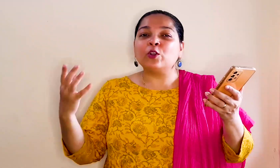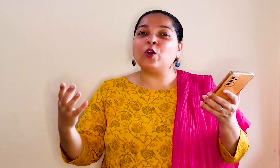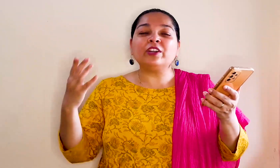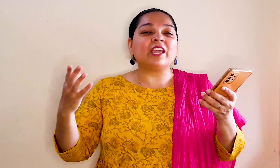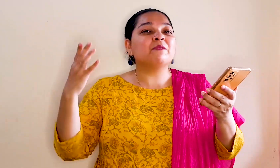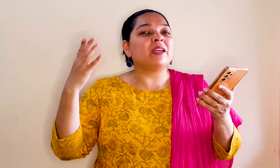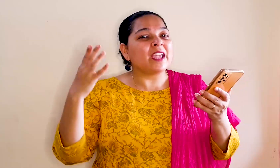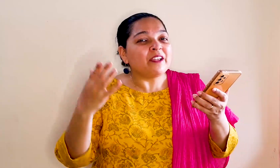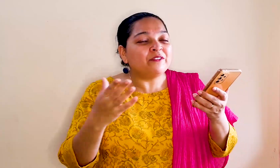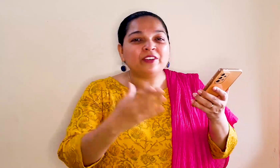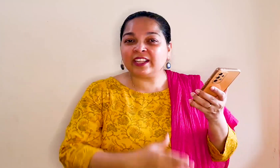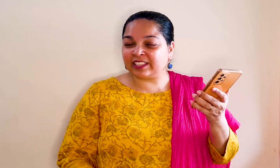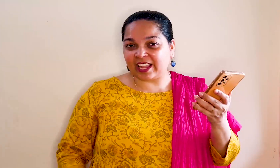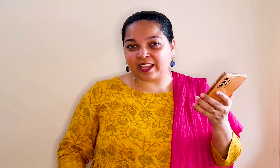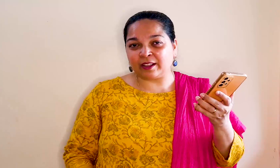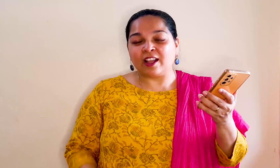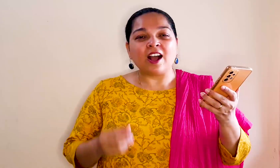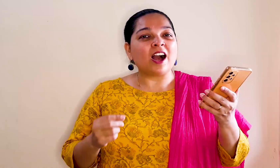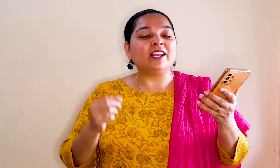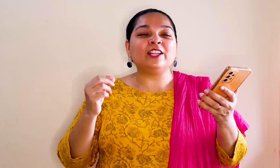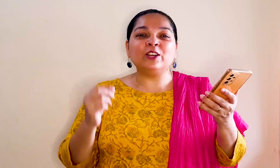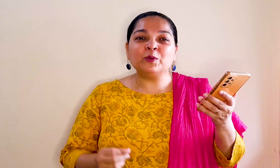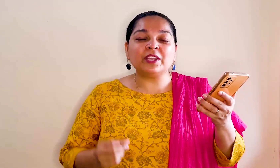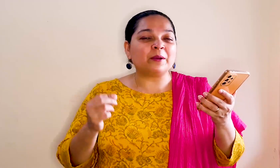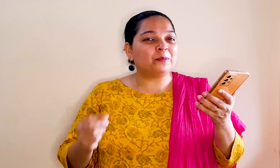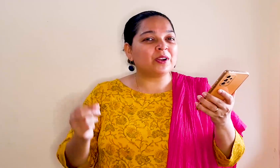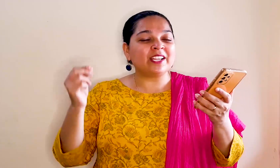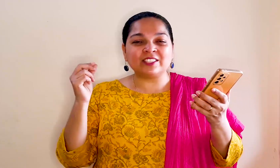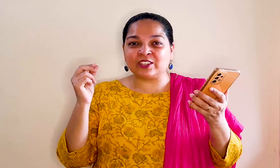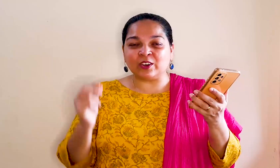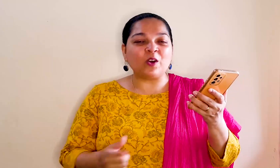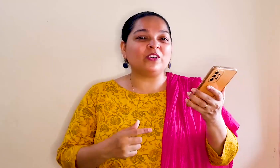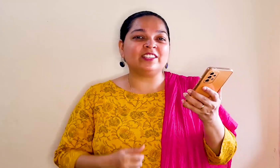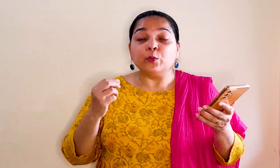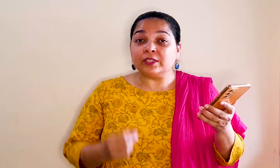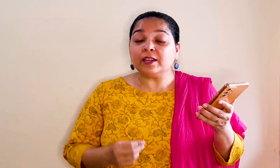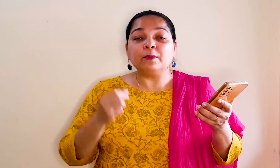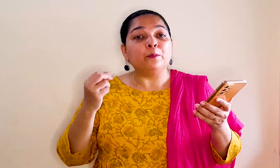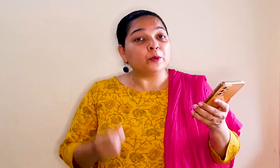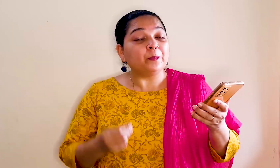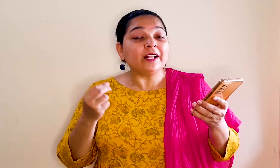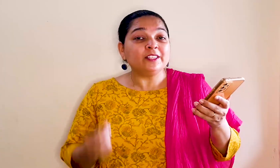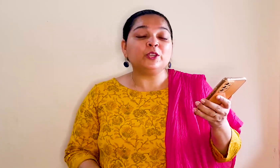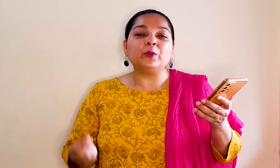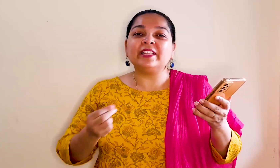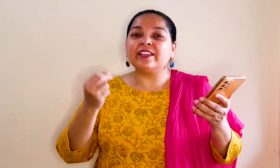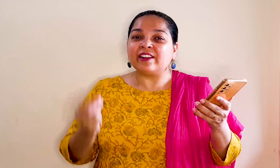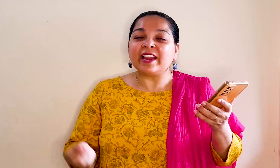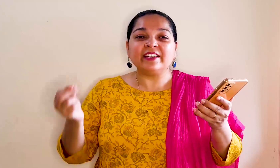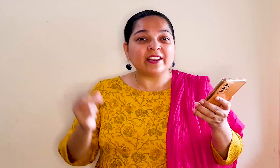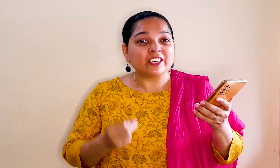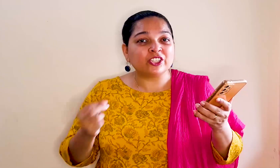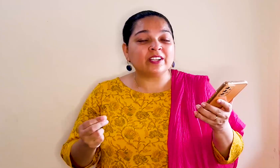Hallelujah. God gave him everything. Hallelujah. Praise the Lord. Wisdom propels you in